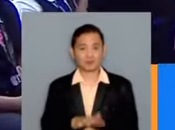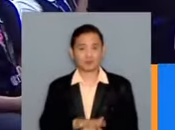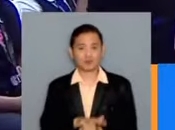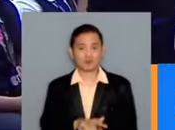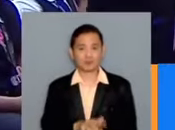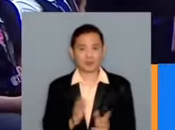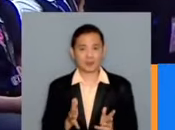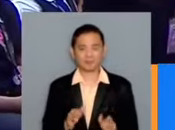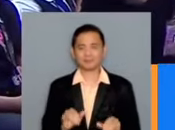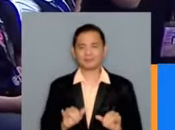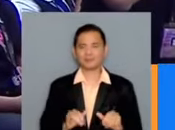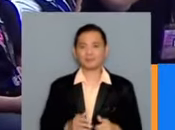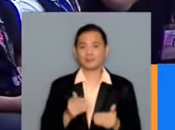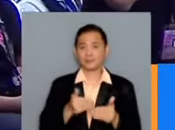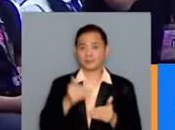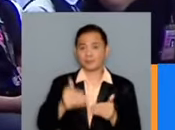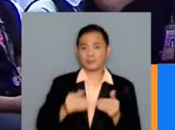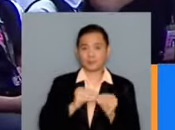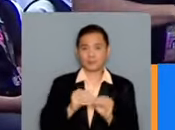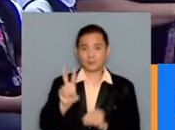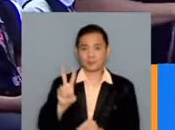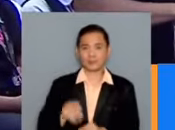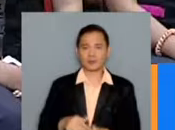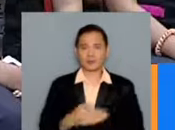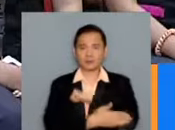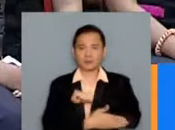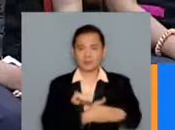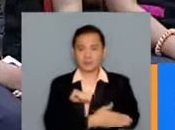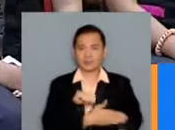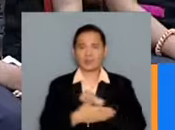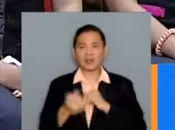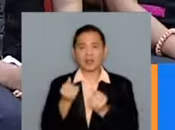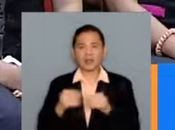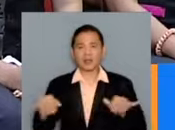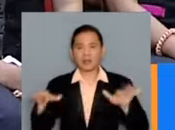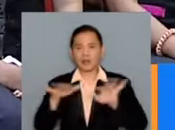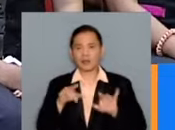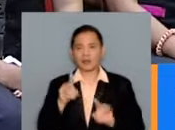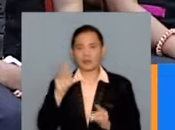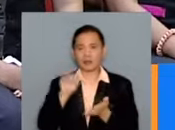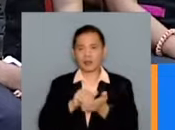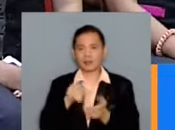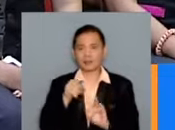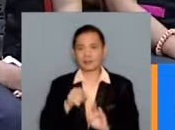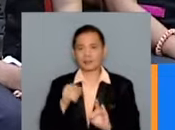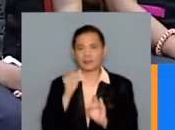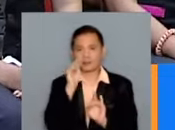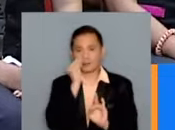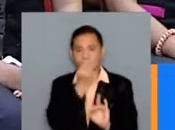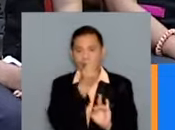ang kilala bilang Land of a Thousand Lakes? Finland. Adriel?